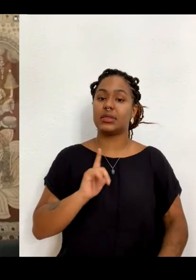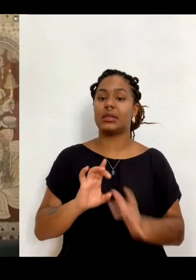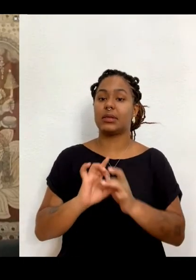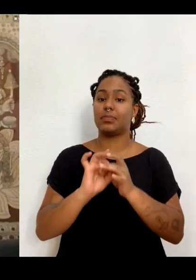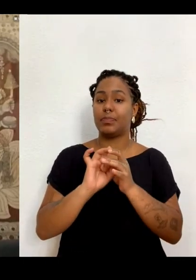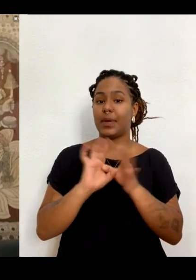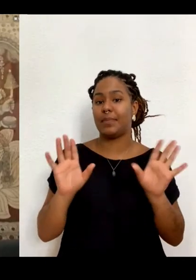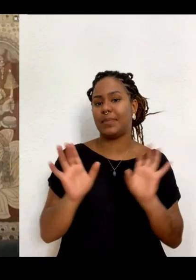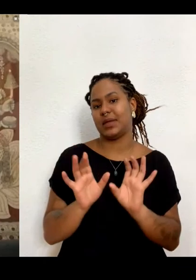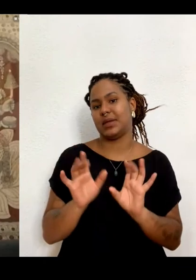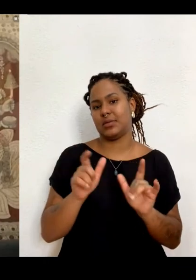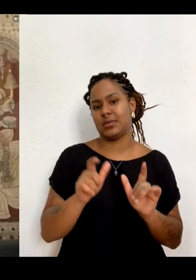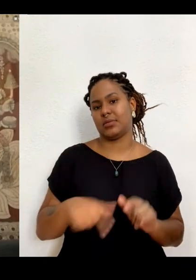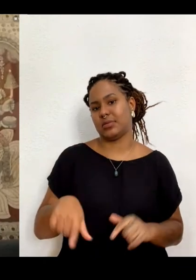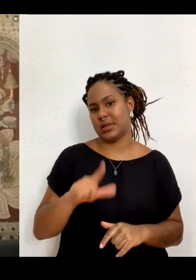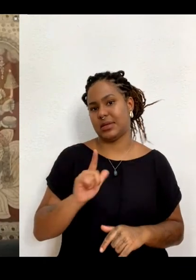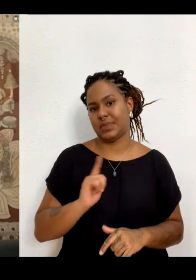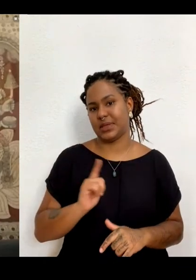stress